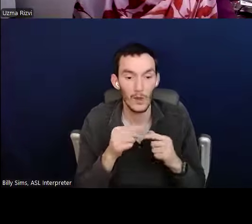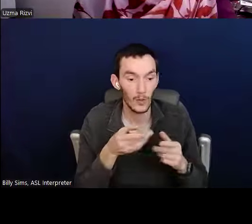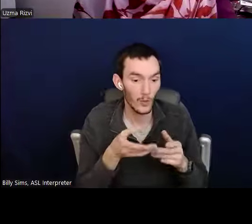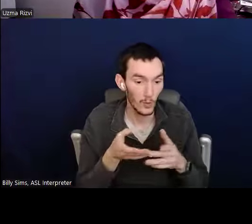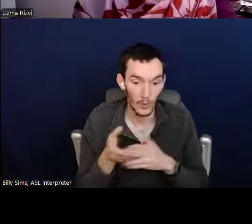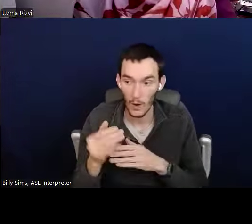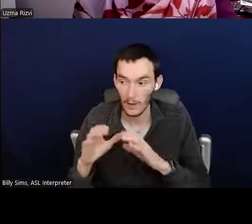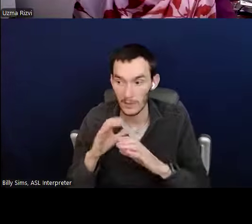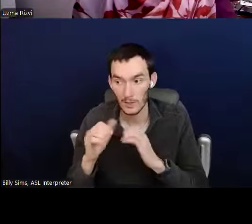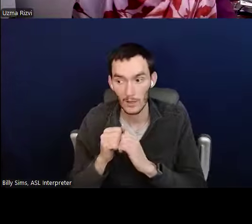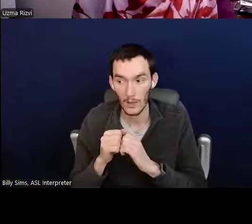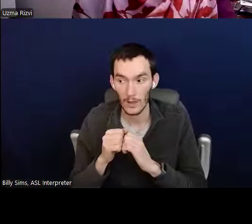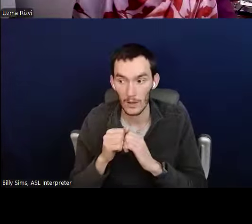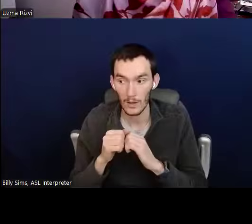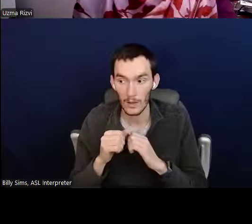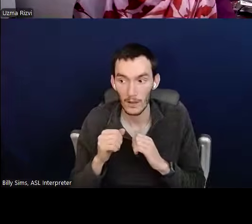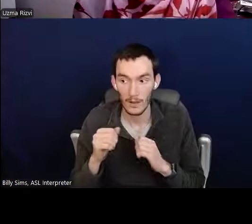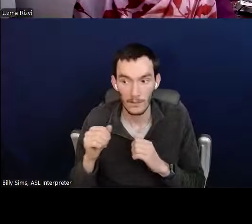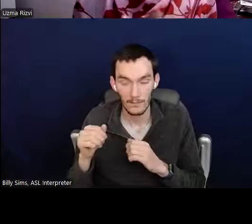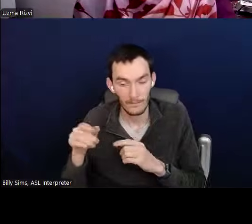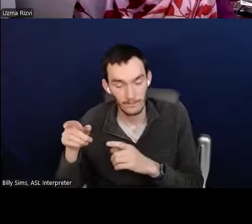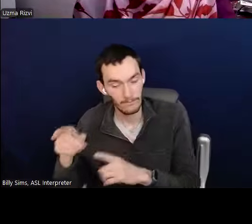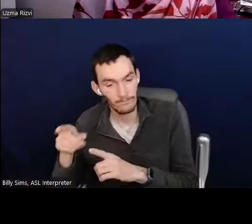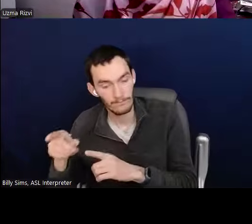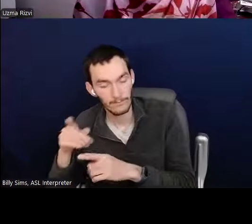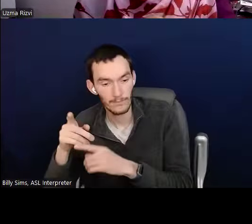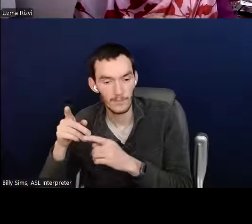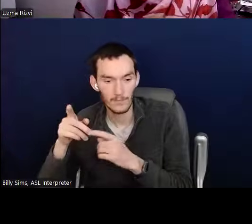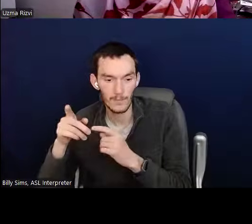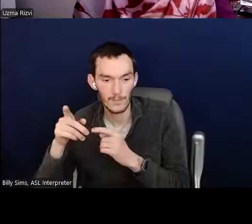at Mohenjo-Daro who have been part of caretaking of the site as labor for